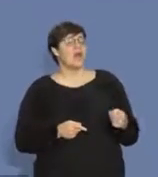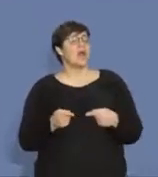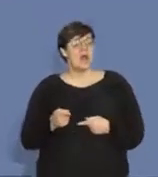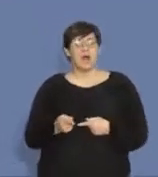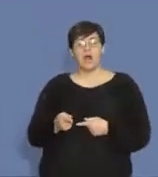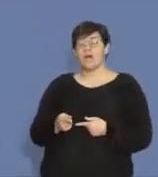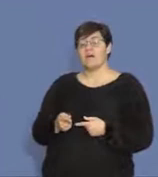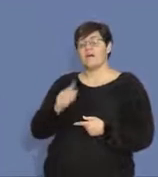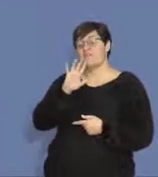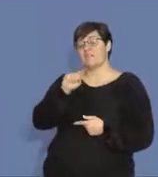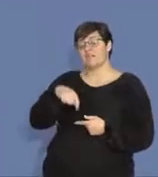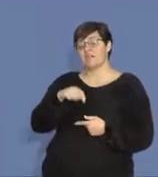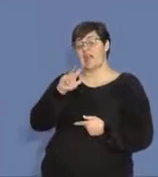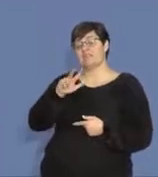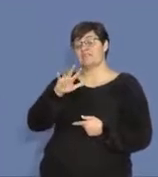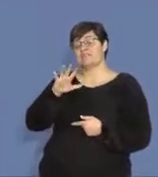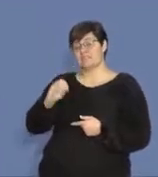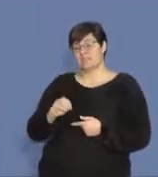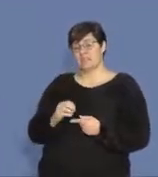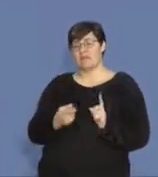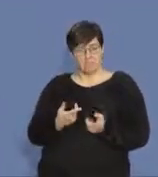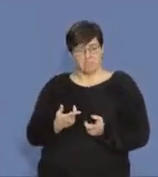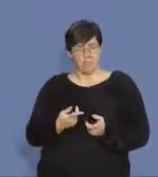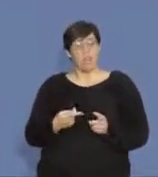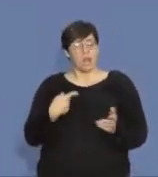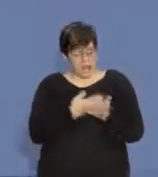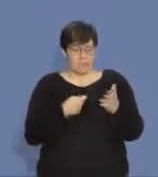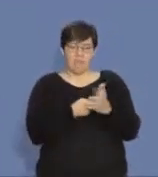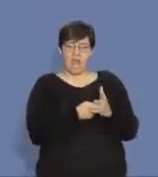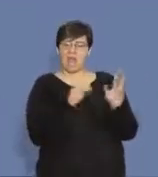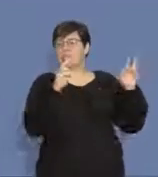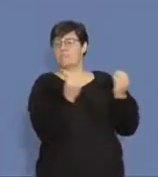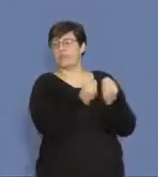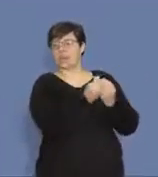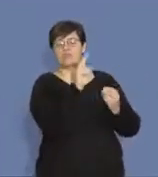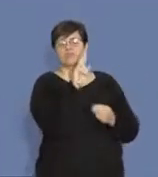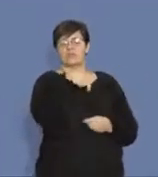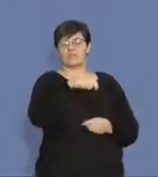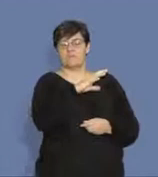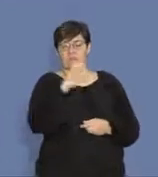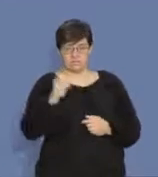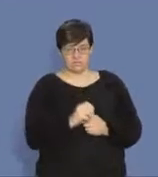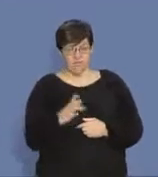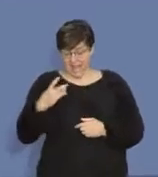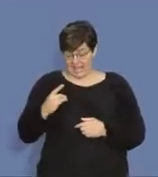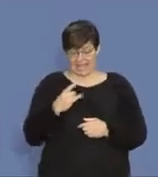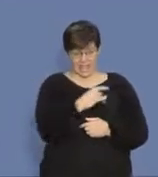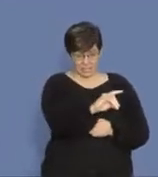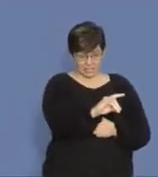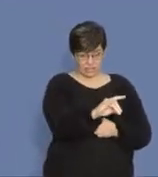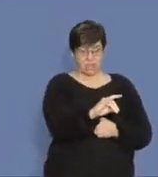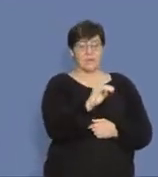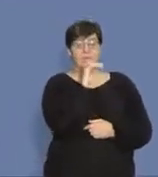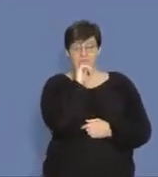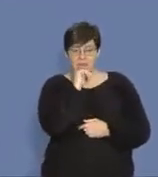at 5,850 for 2,500. He stated that Billy must pay cash and he will